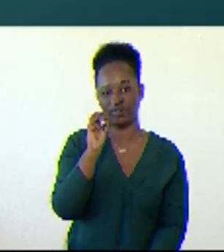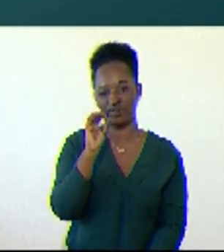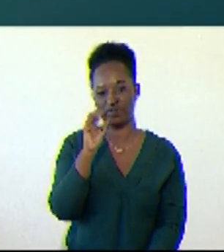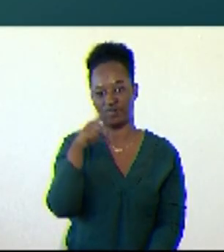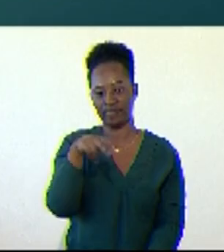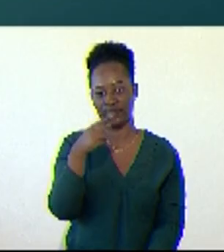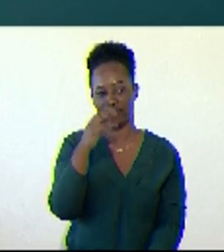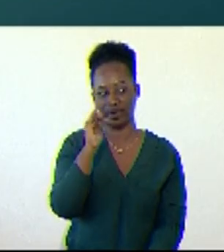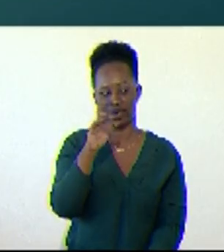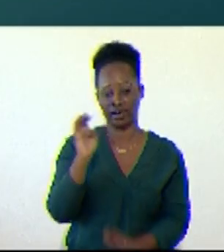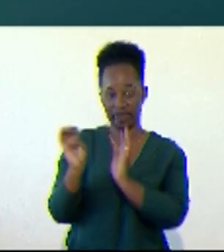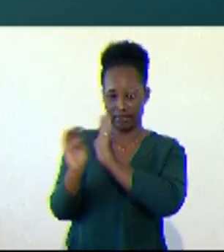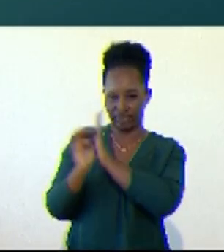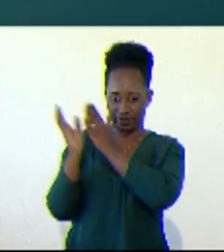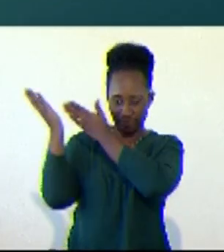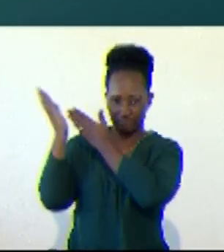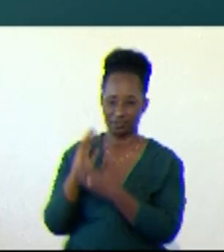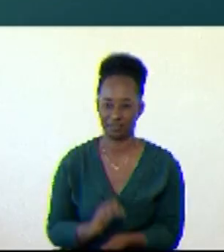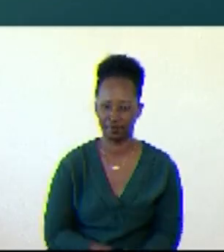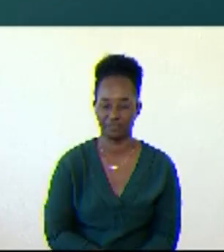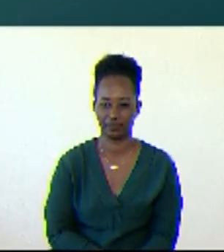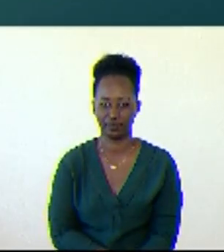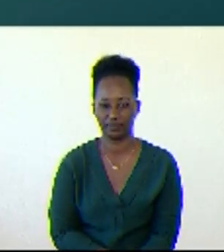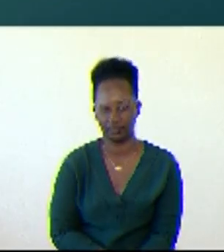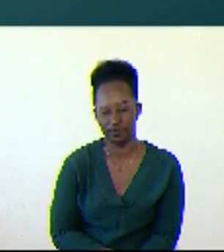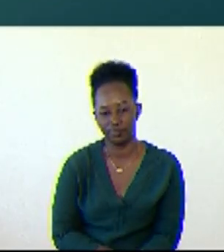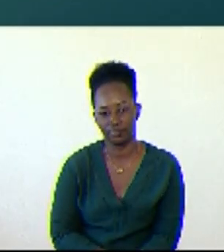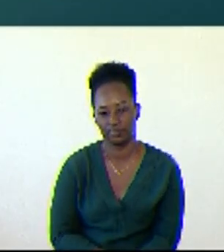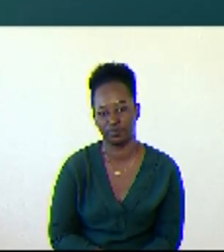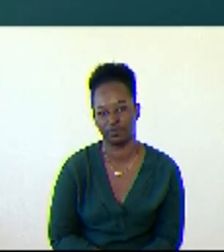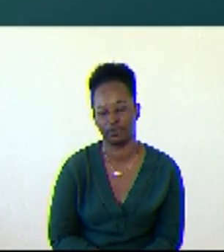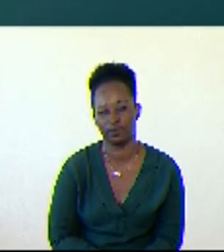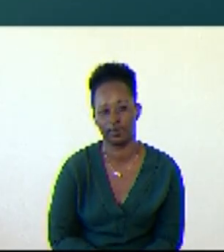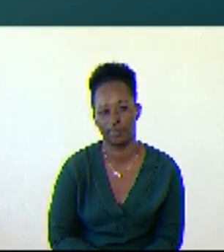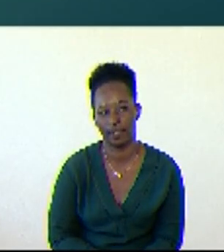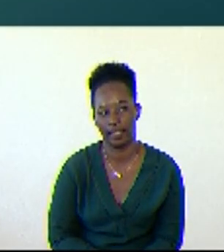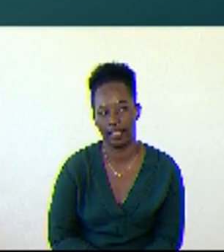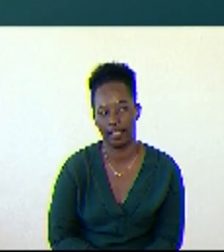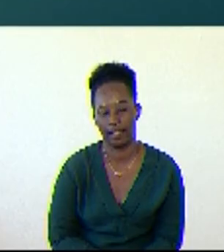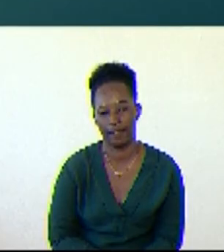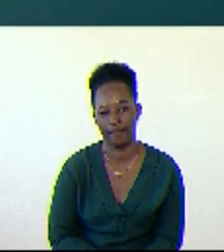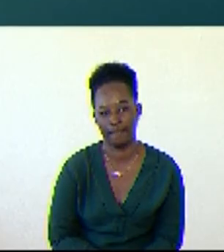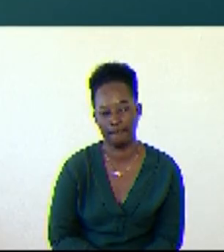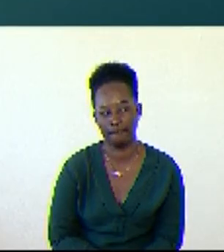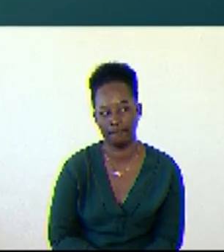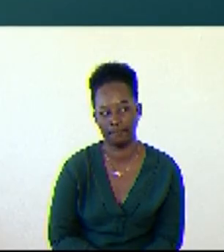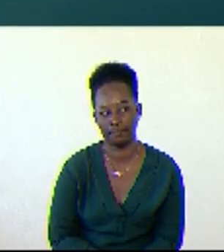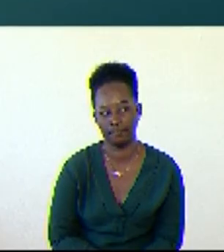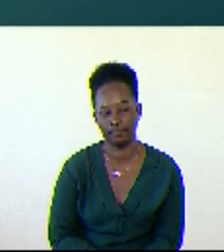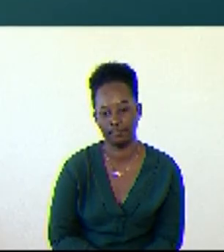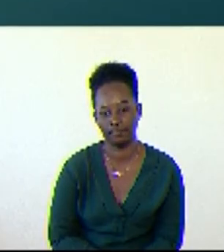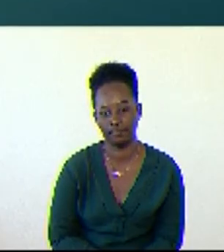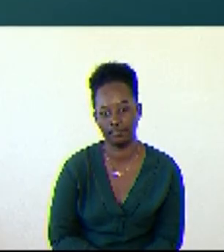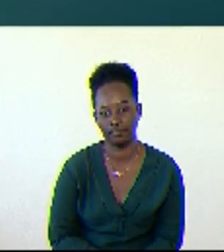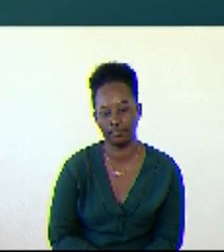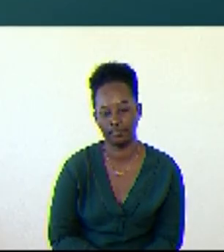This is the anion from a terminal alkyne. This is a Grignard reagent, which will give us a negative alkyl